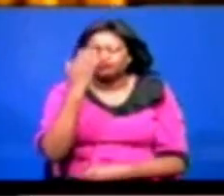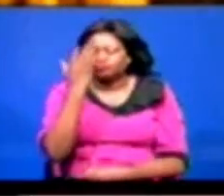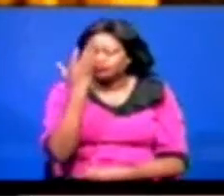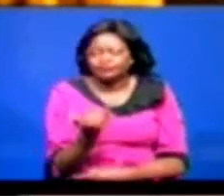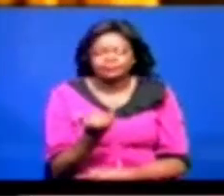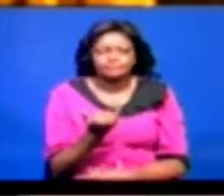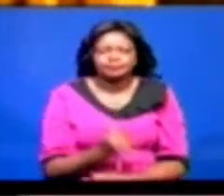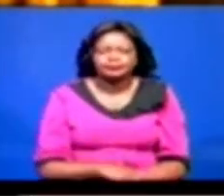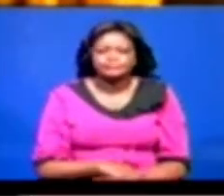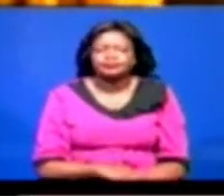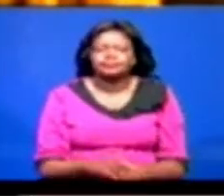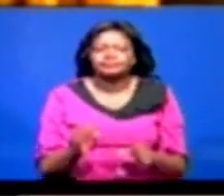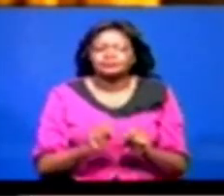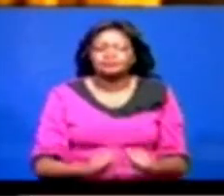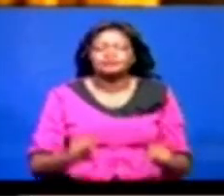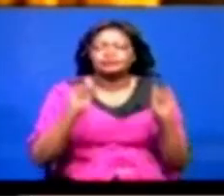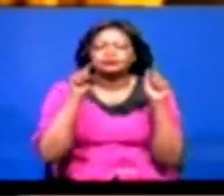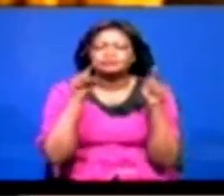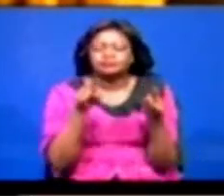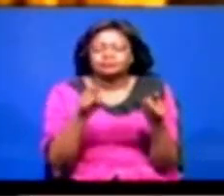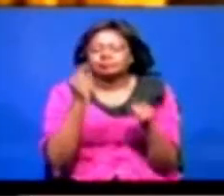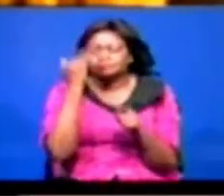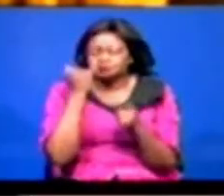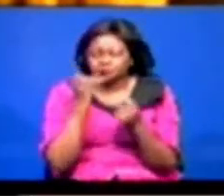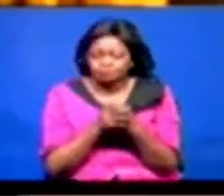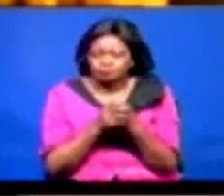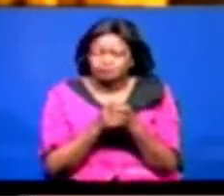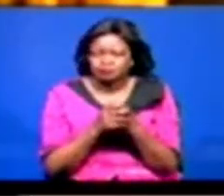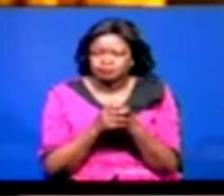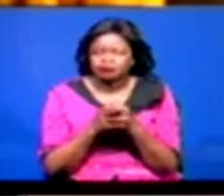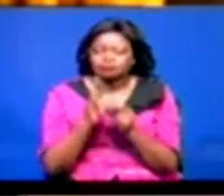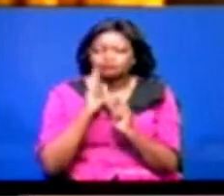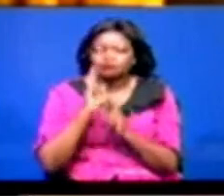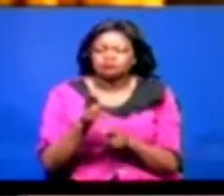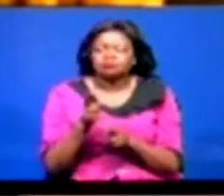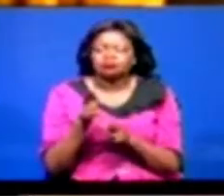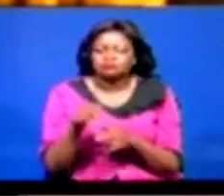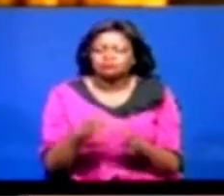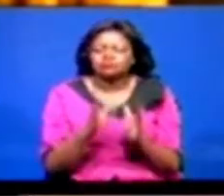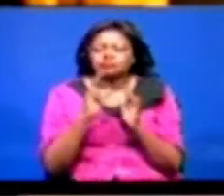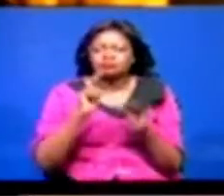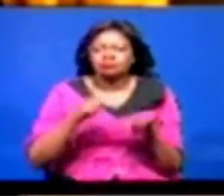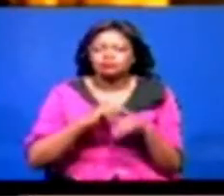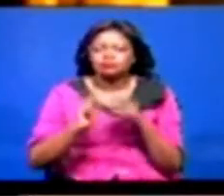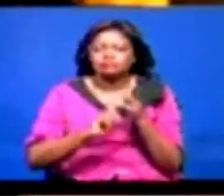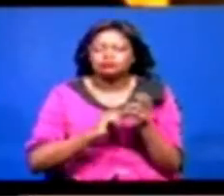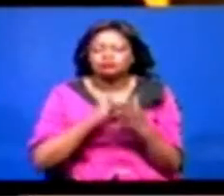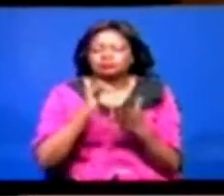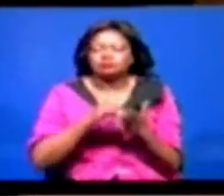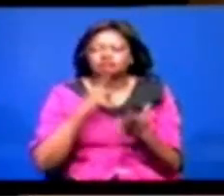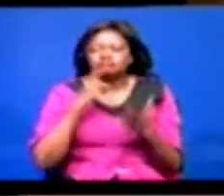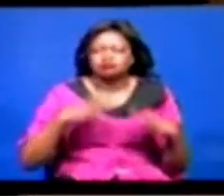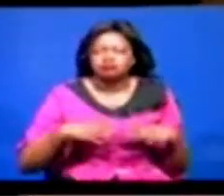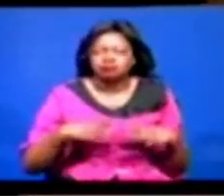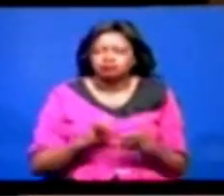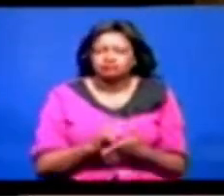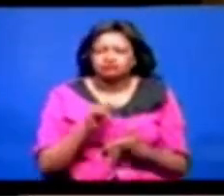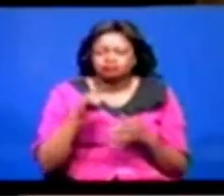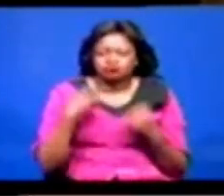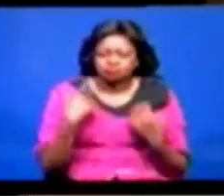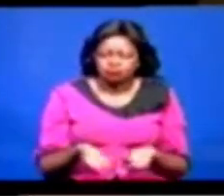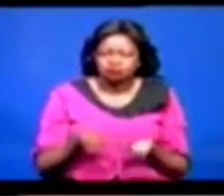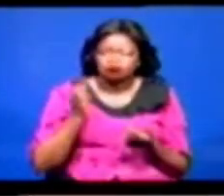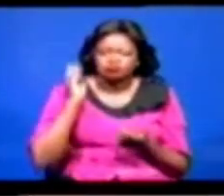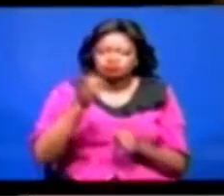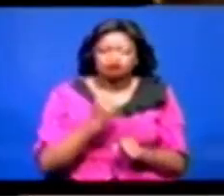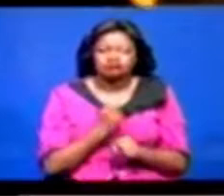the chairperson is also criticized for setting out the result path at the National Tallying Center. He is telling the public, this is how we'll carry out the